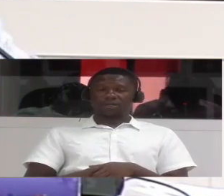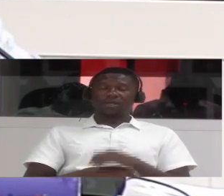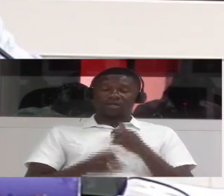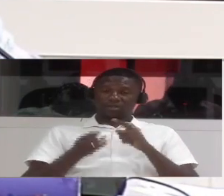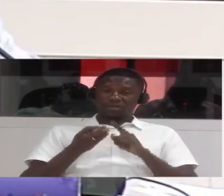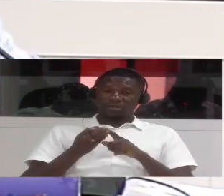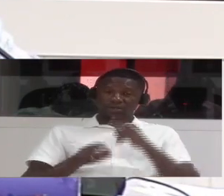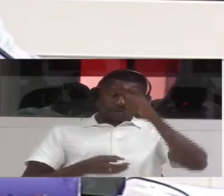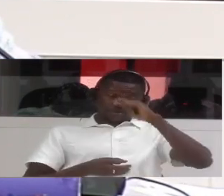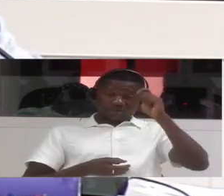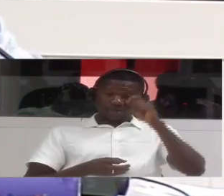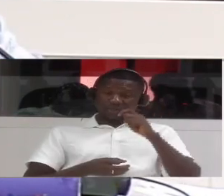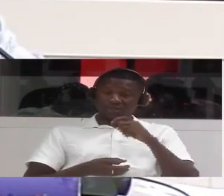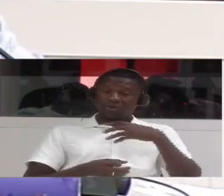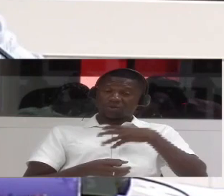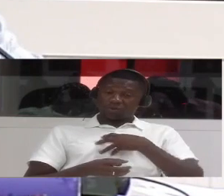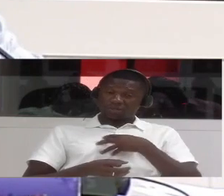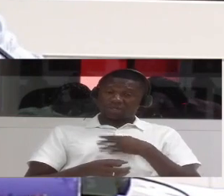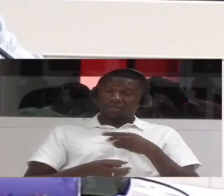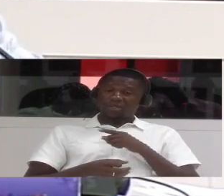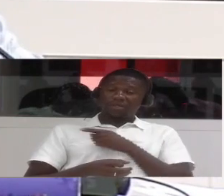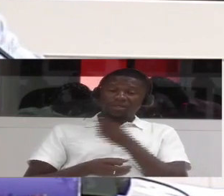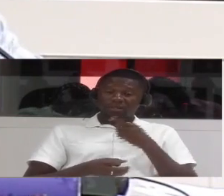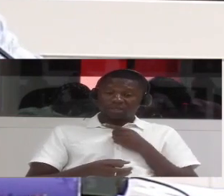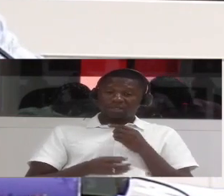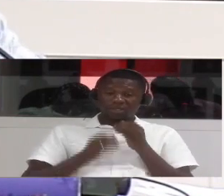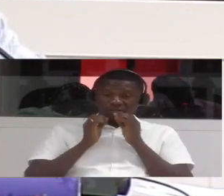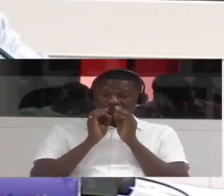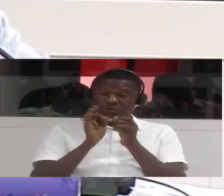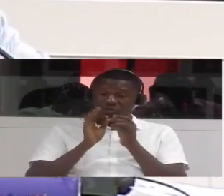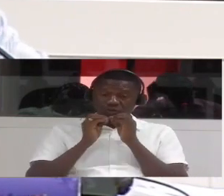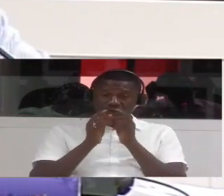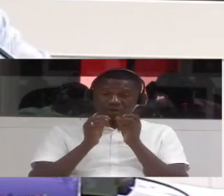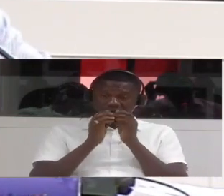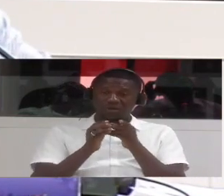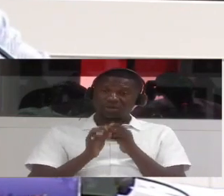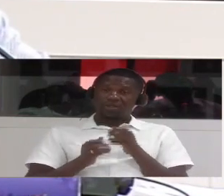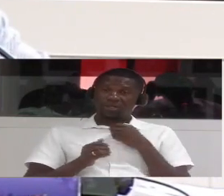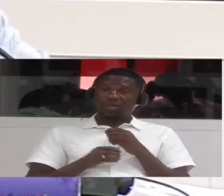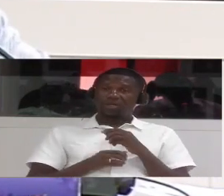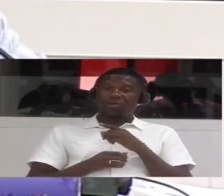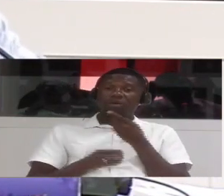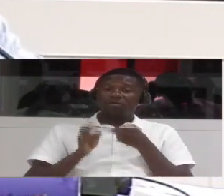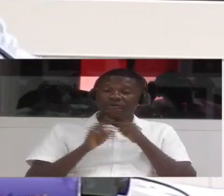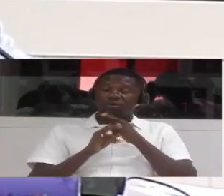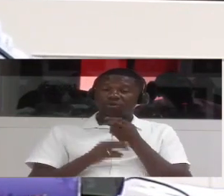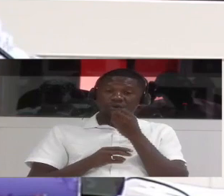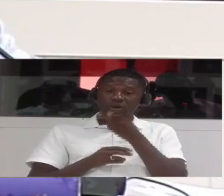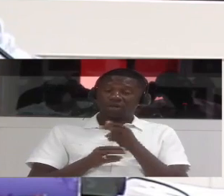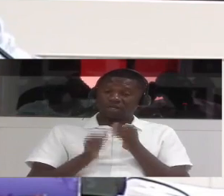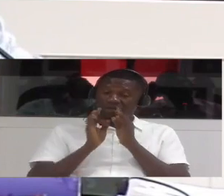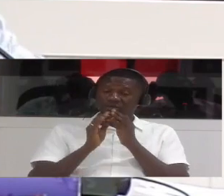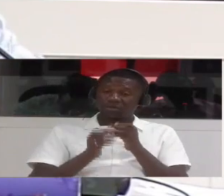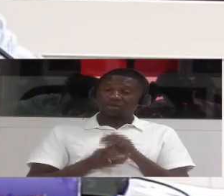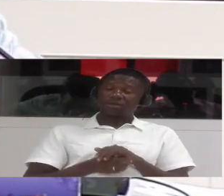police demanded that they disclose their sources of information. Yes. Yes, police demanded